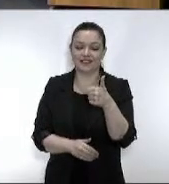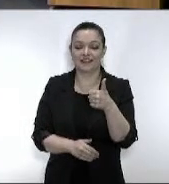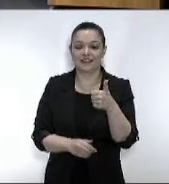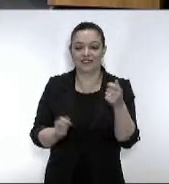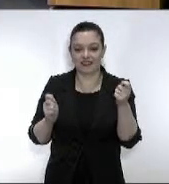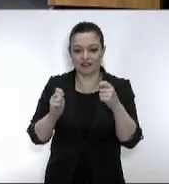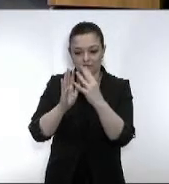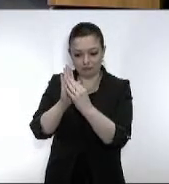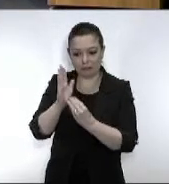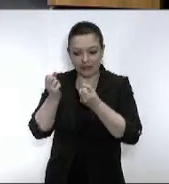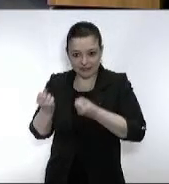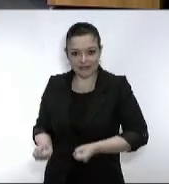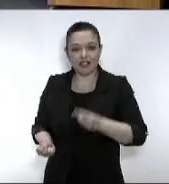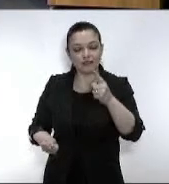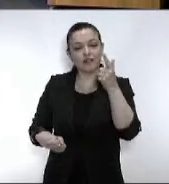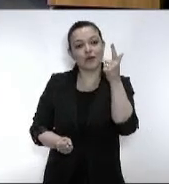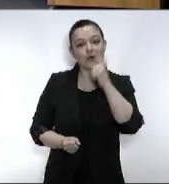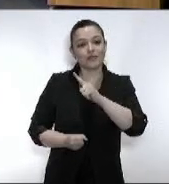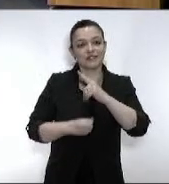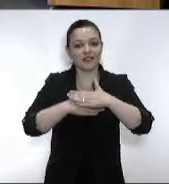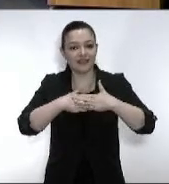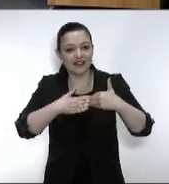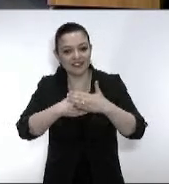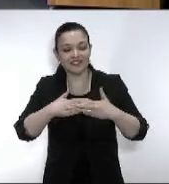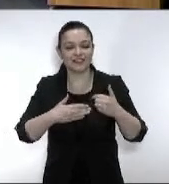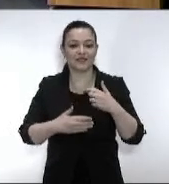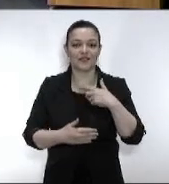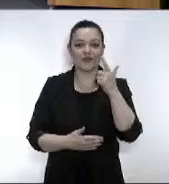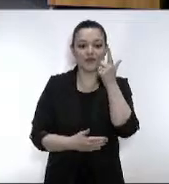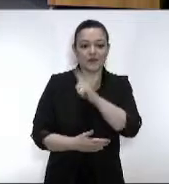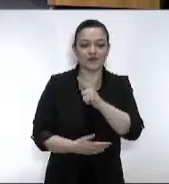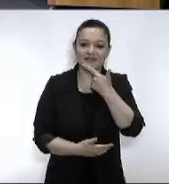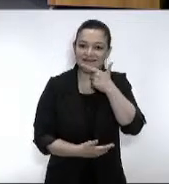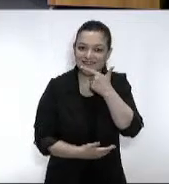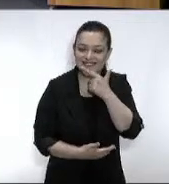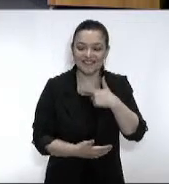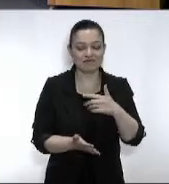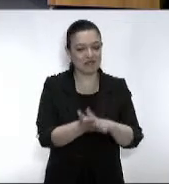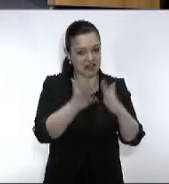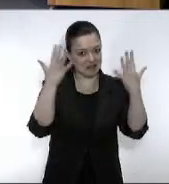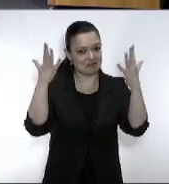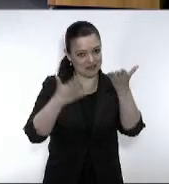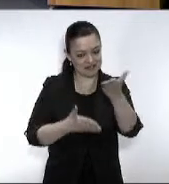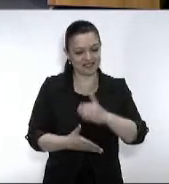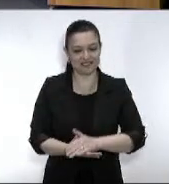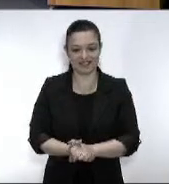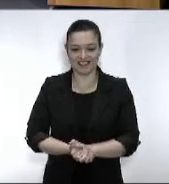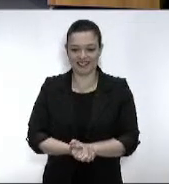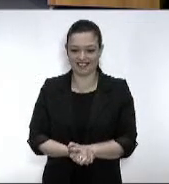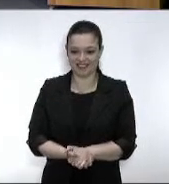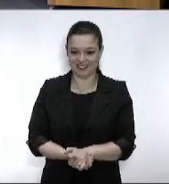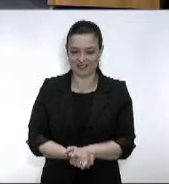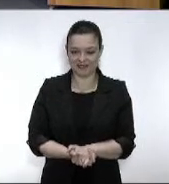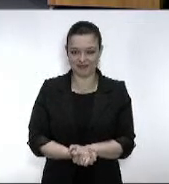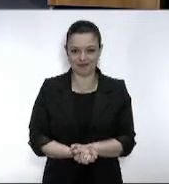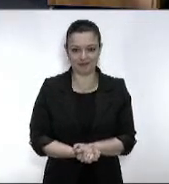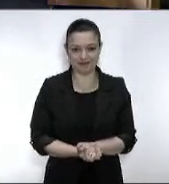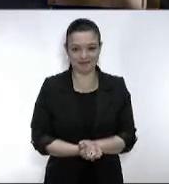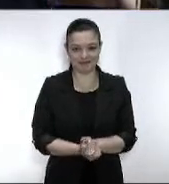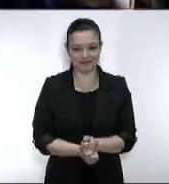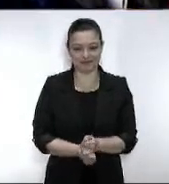very dense and profound and deep, and you also work something in the affection when you talk. So congratulations for your